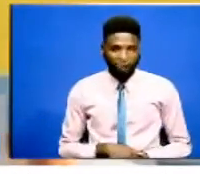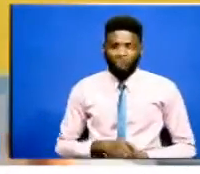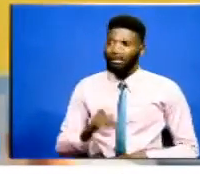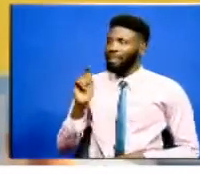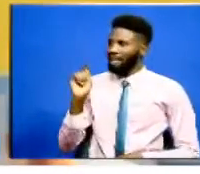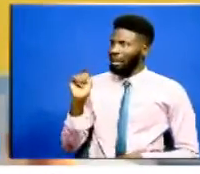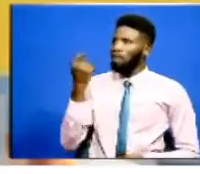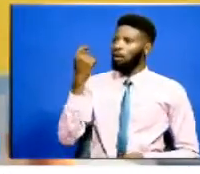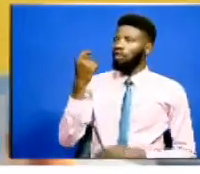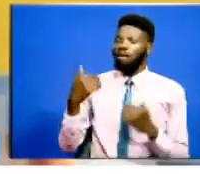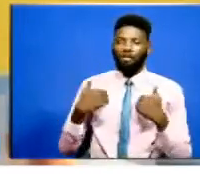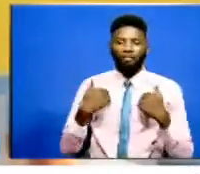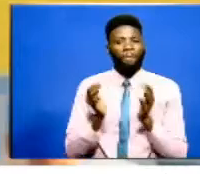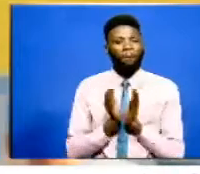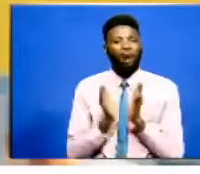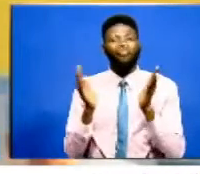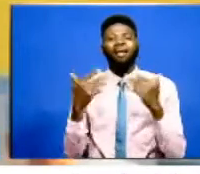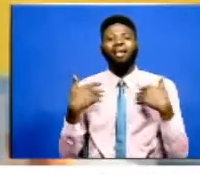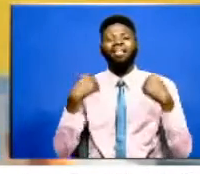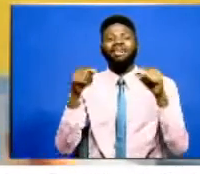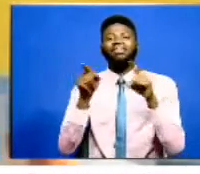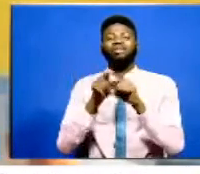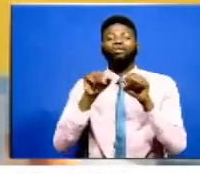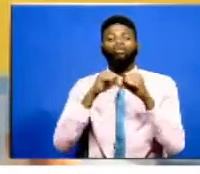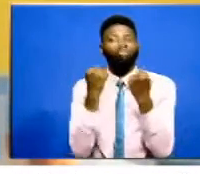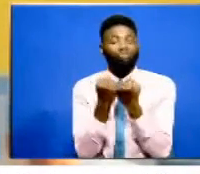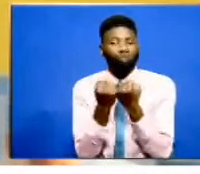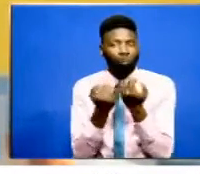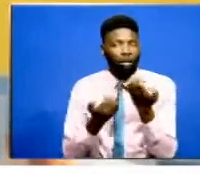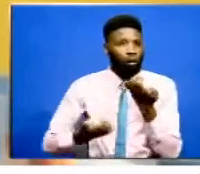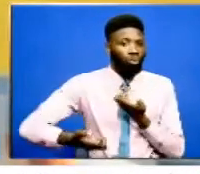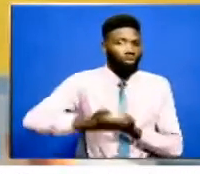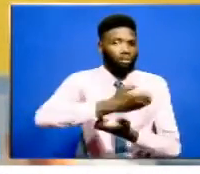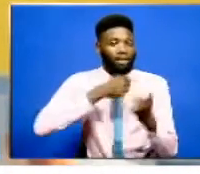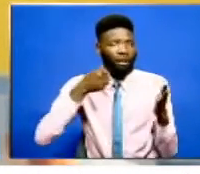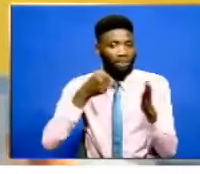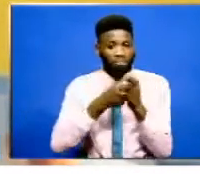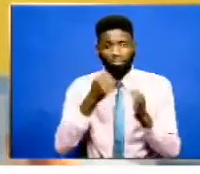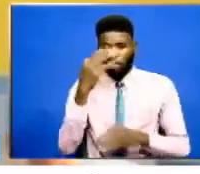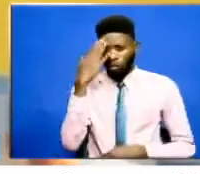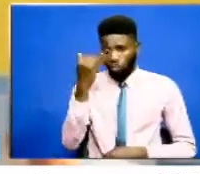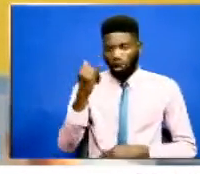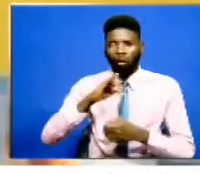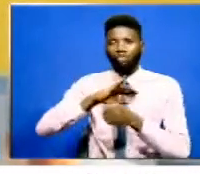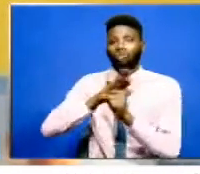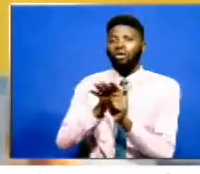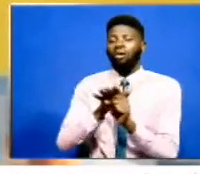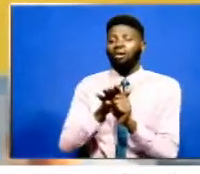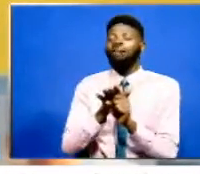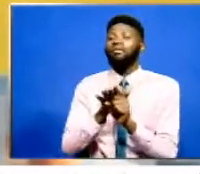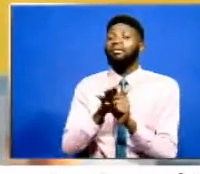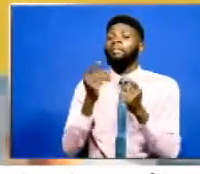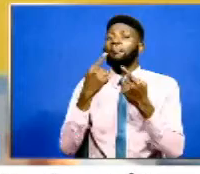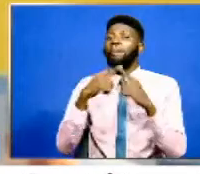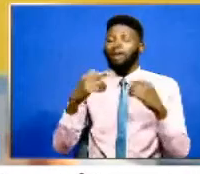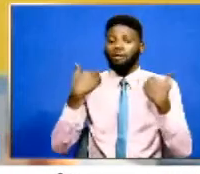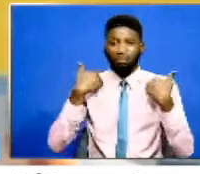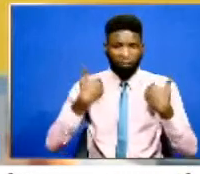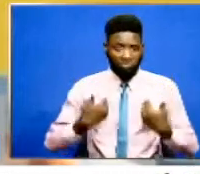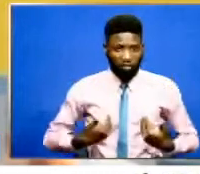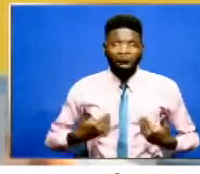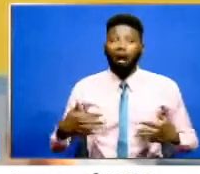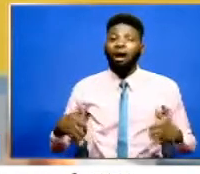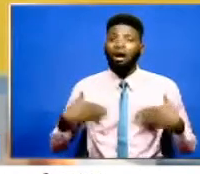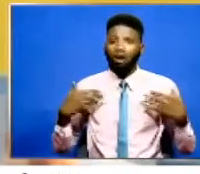health and socio-economic impact as a result of COVID-19 pandemic, I'm delighted to see that